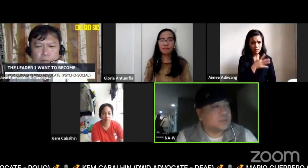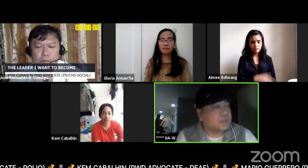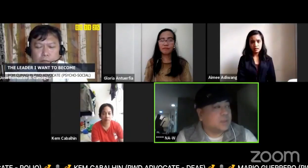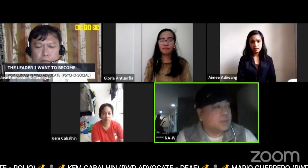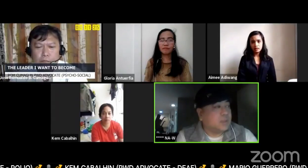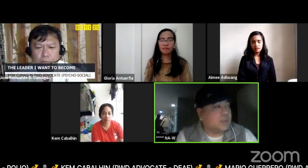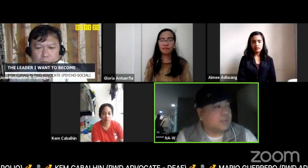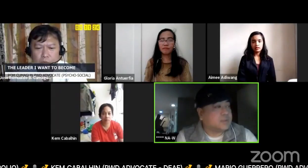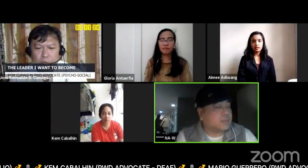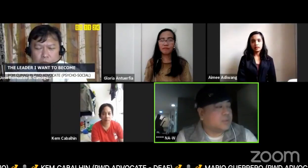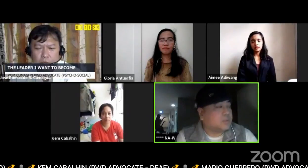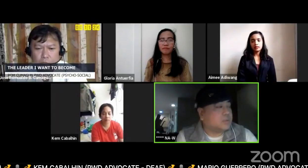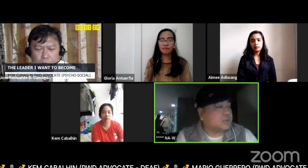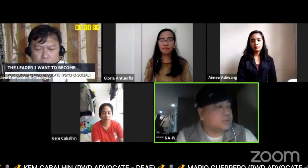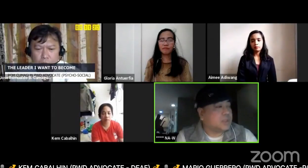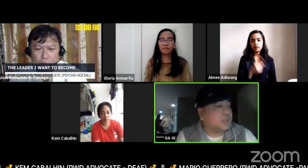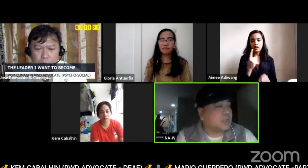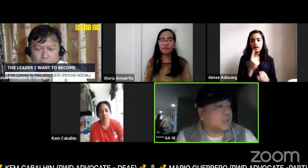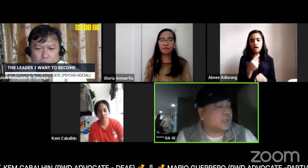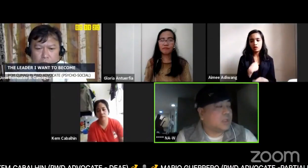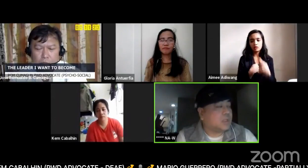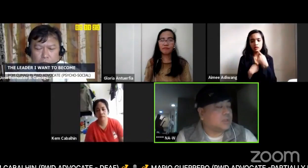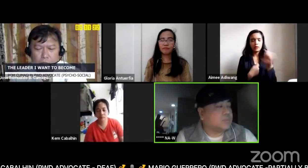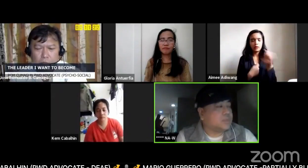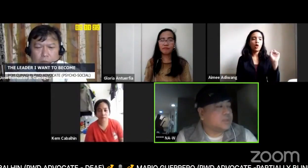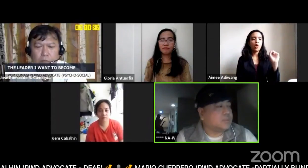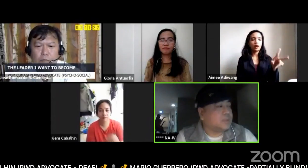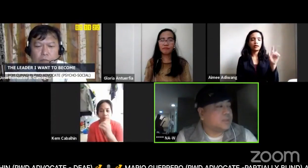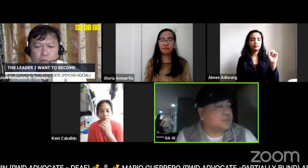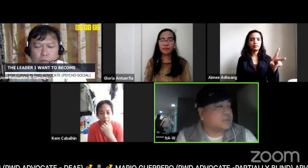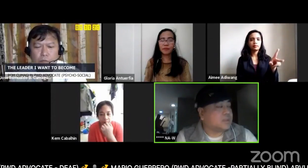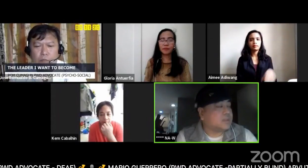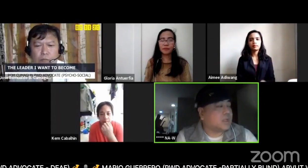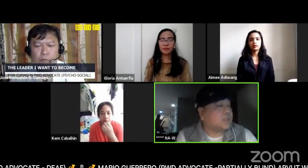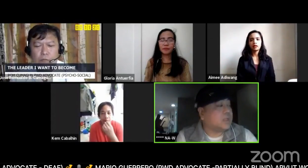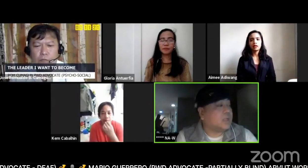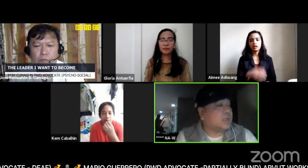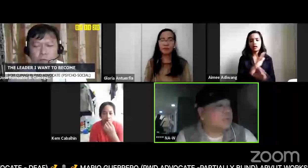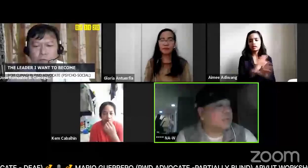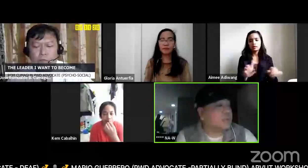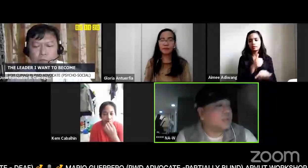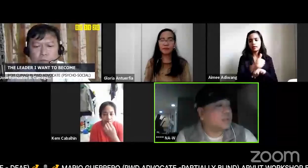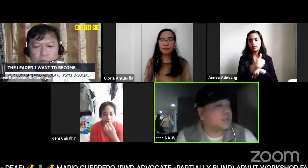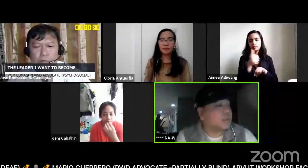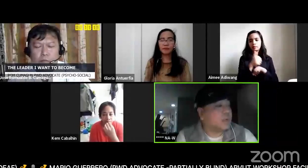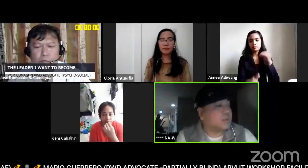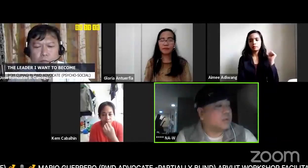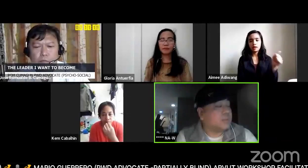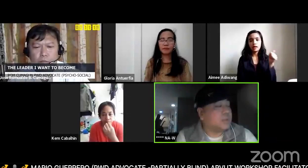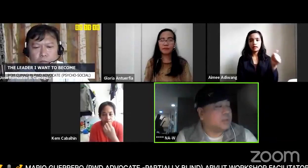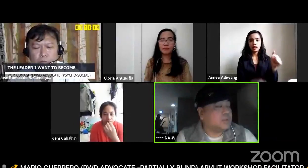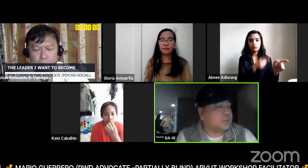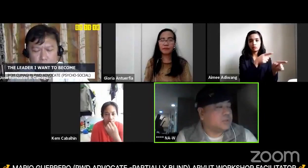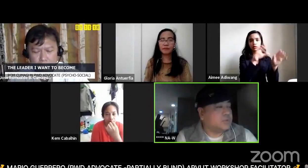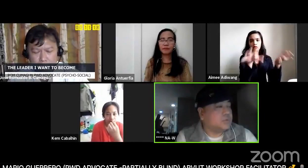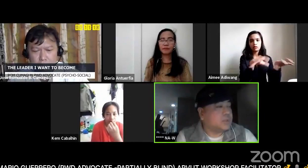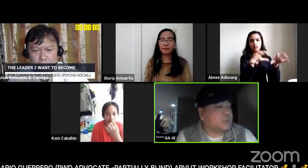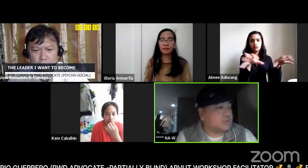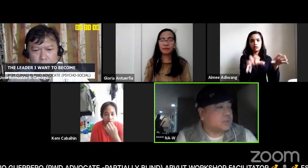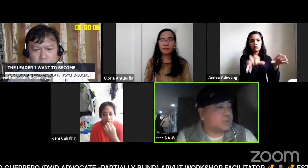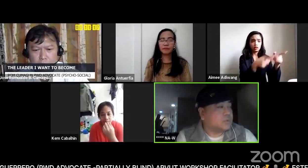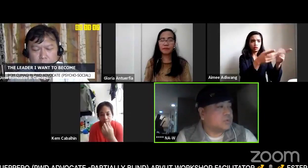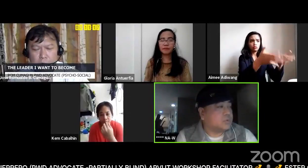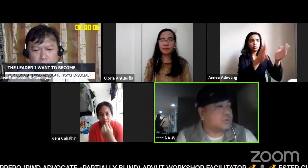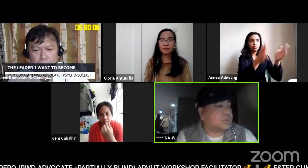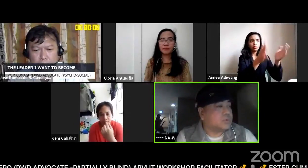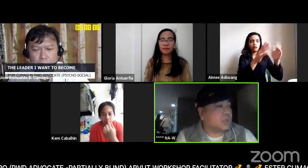And since sabi ko, sige, I told my siblings, kayo na lang ang magtrabaho. I mean, you just do what